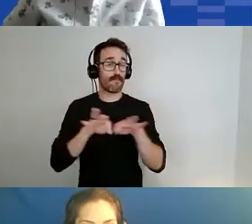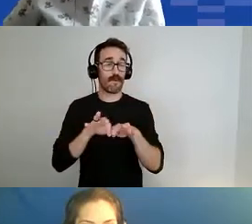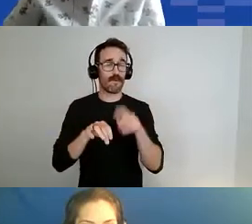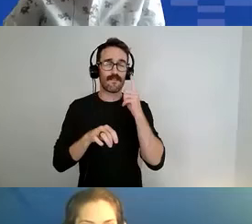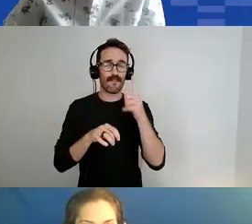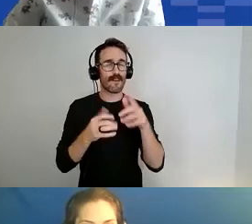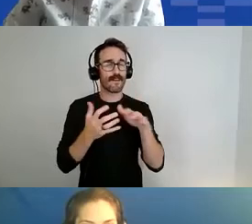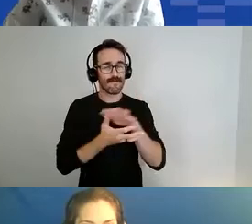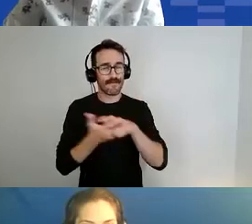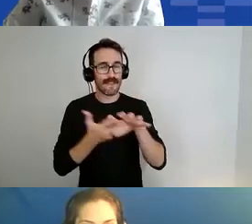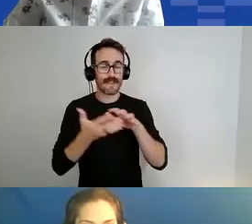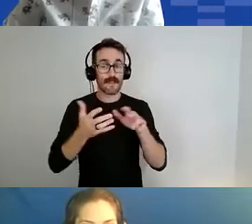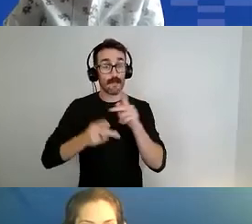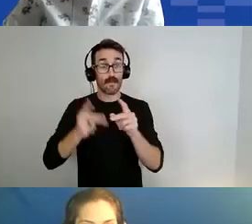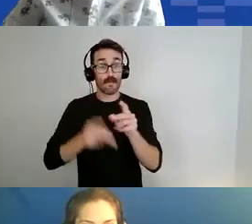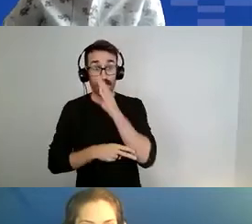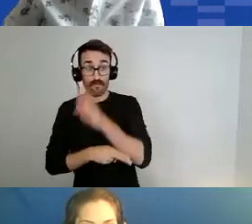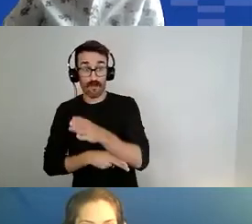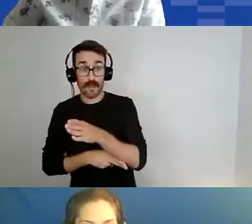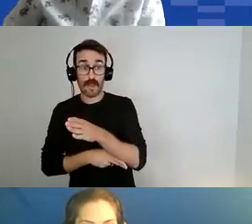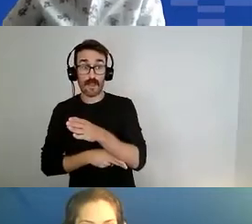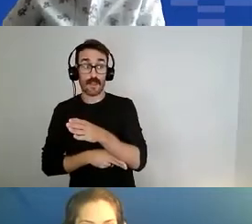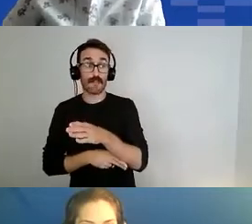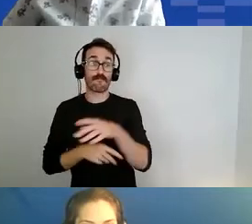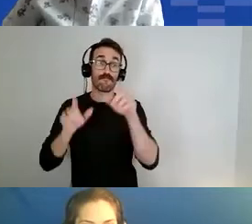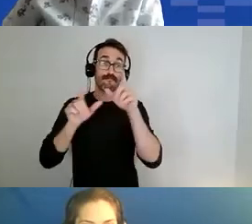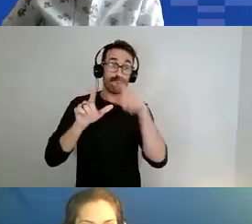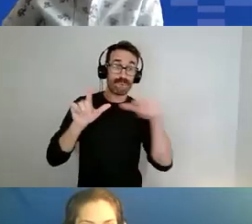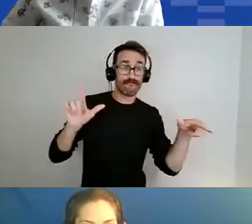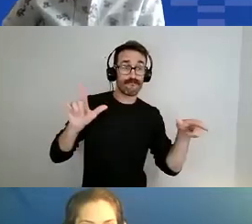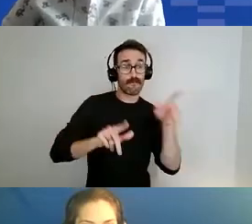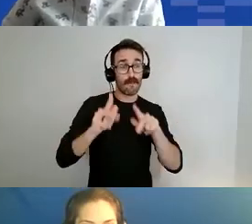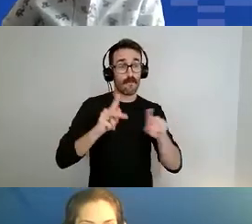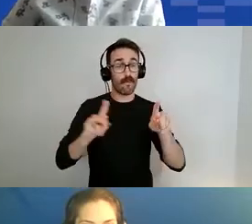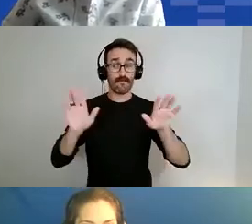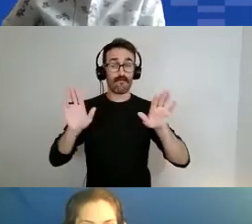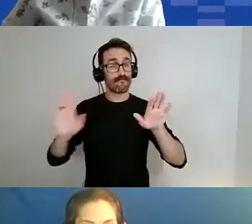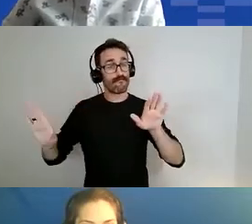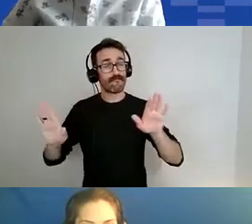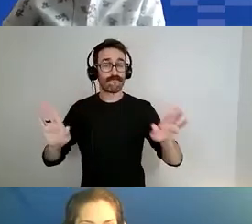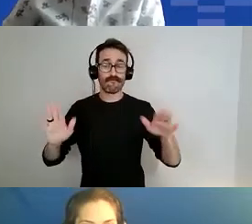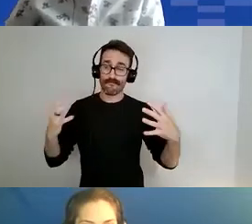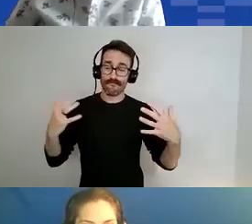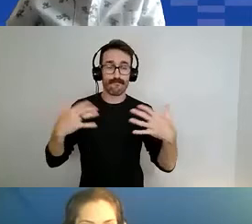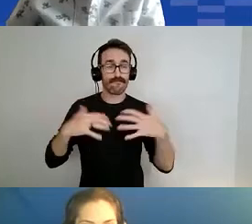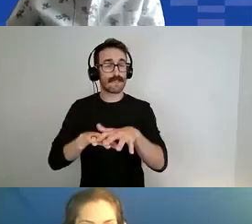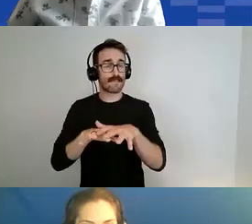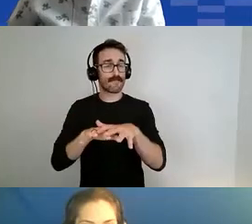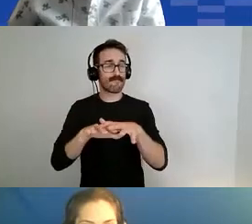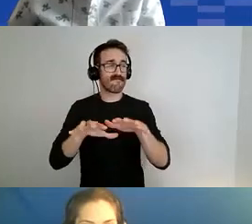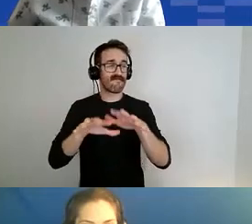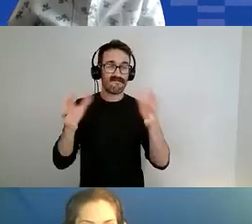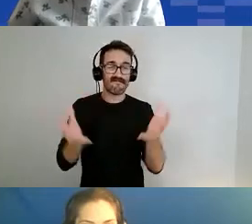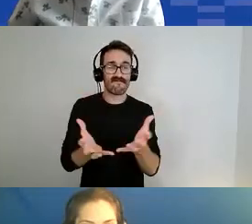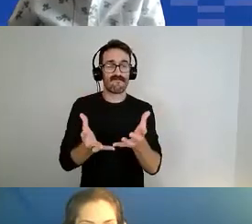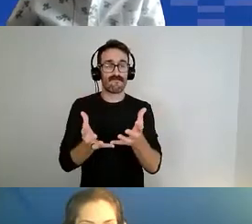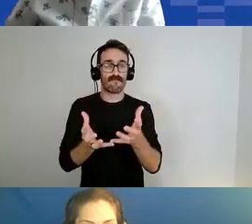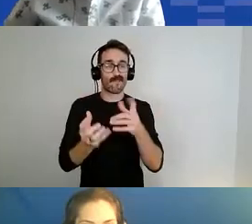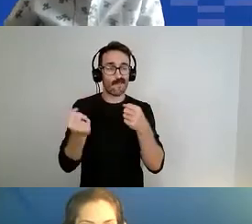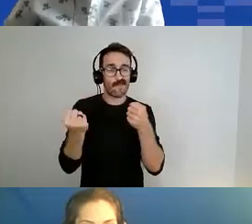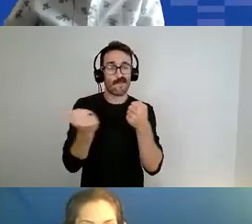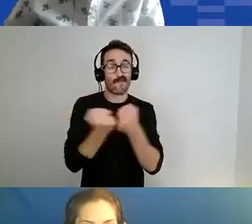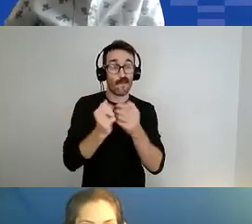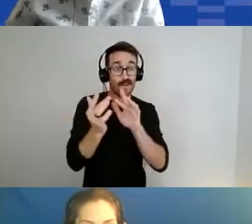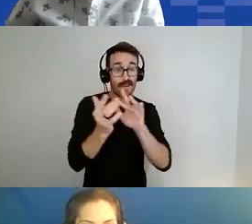straight identified folks around and queer and trans identified folks around in the support networks